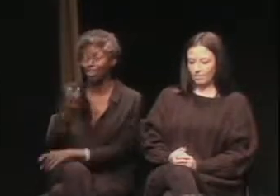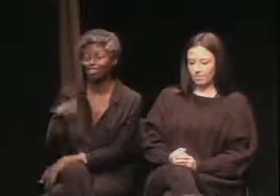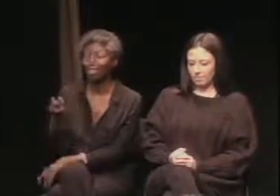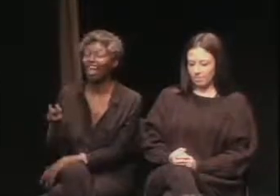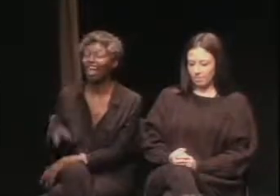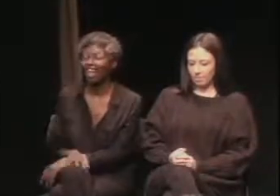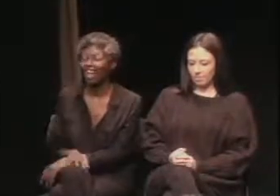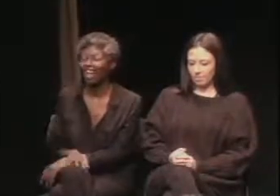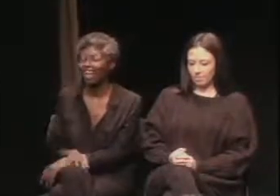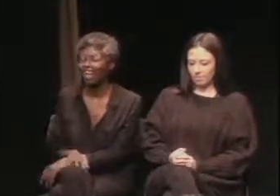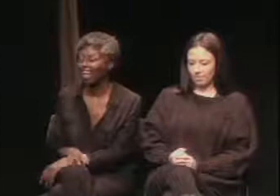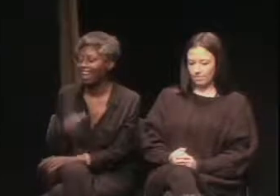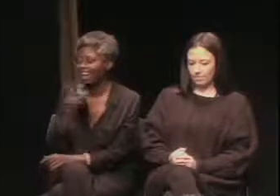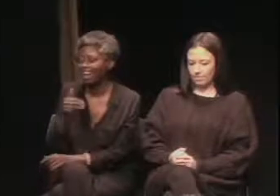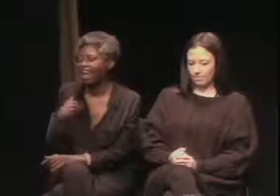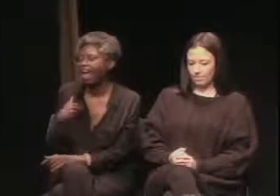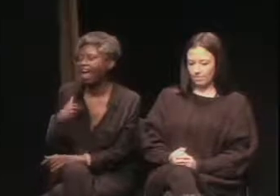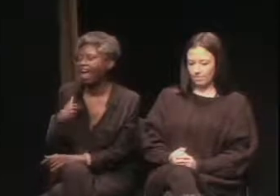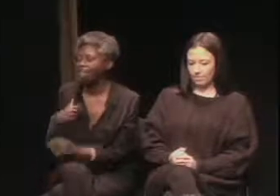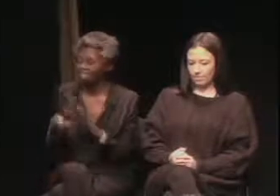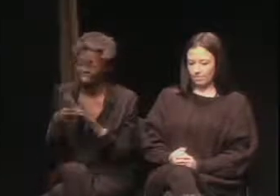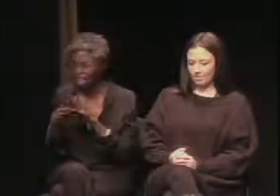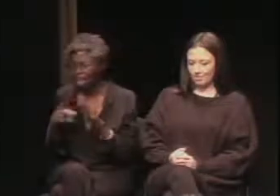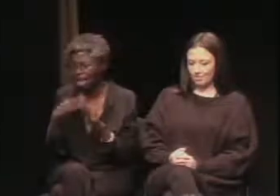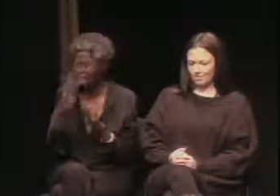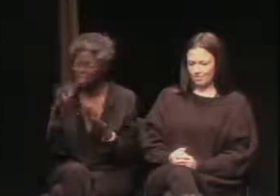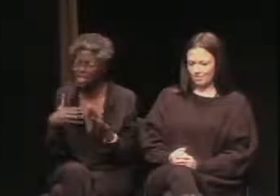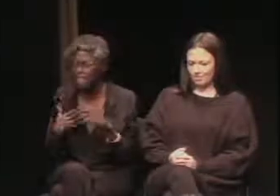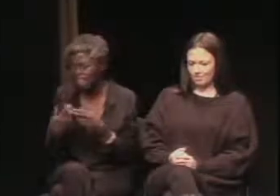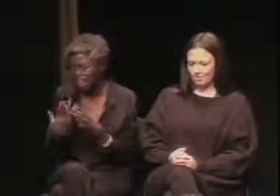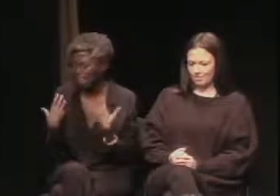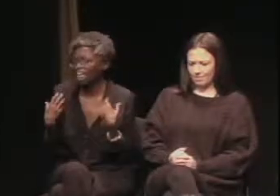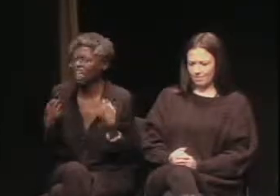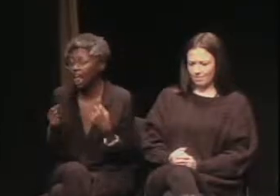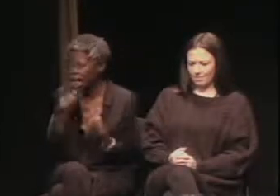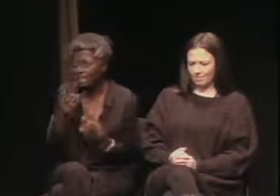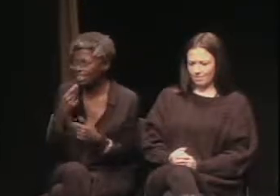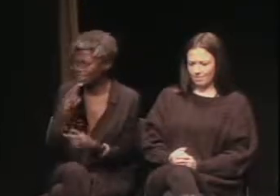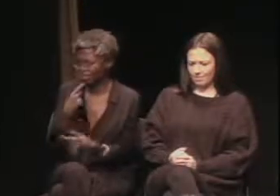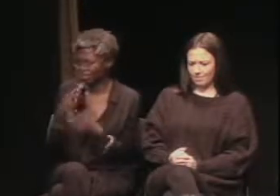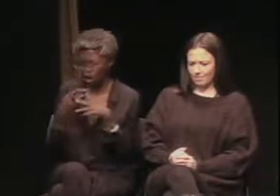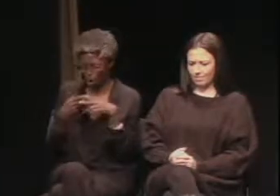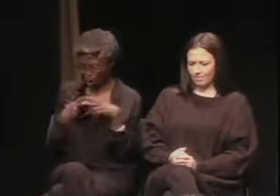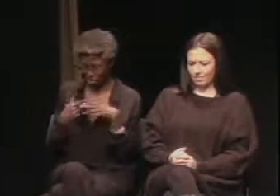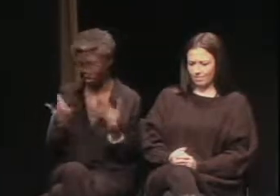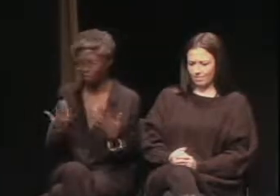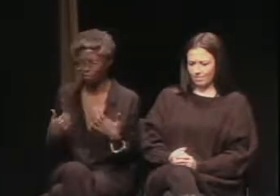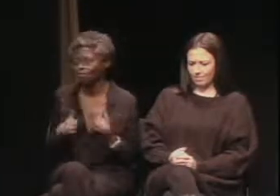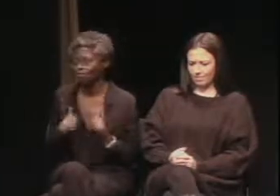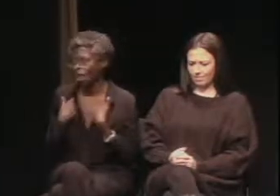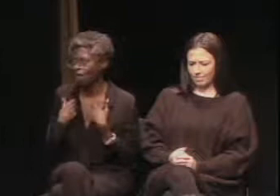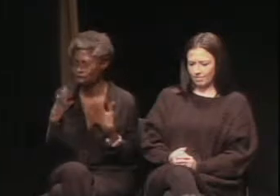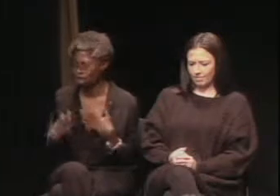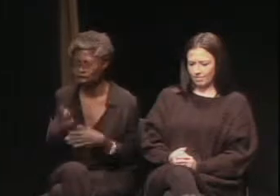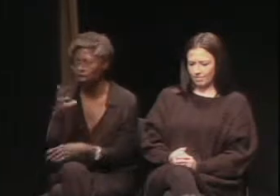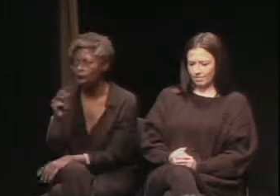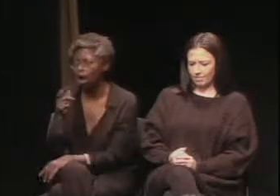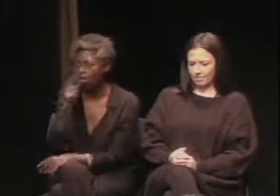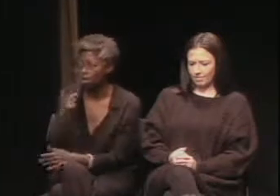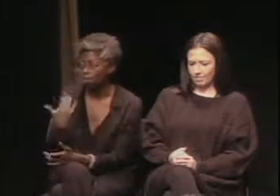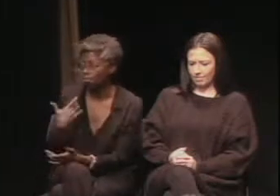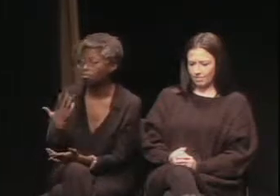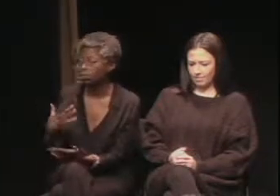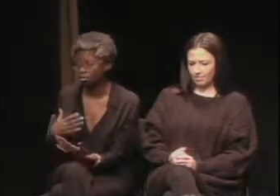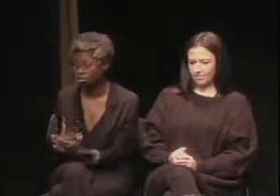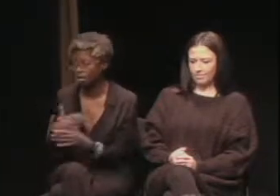didn't have language like I want to heal or right. you know, I didn't even call myself a survivor. I was just like, I feel like I have an albatross around my neck.